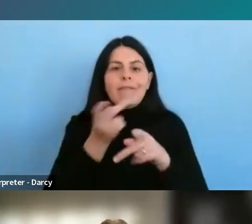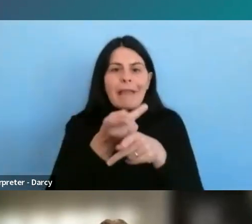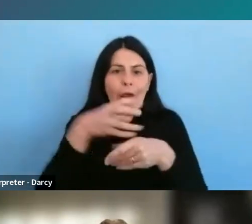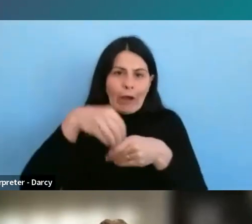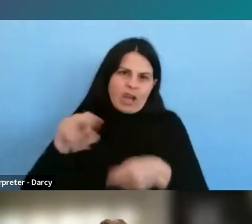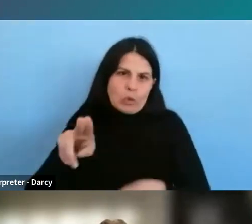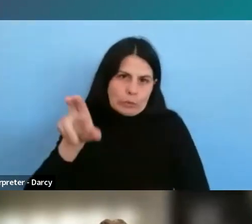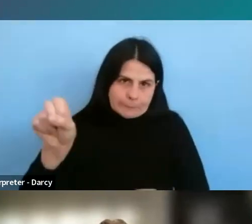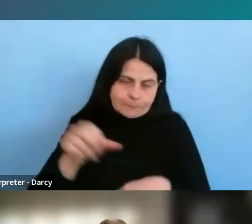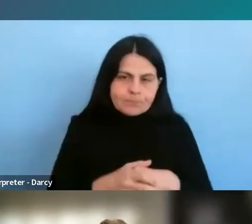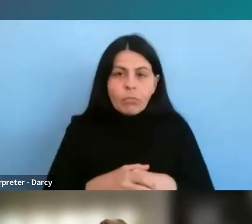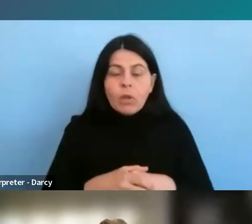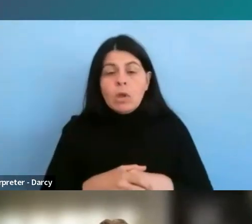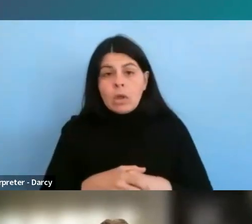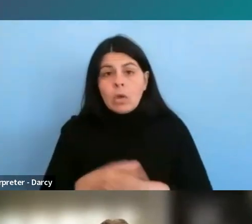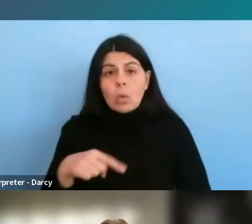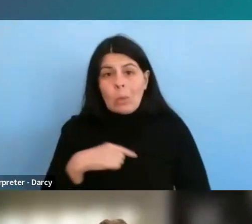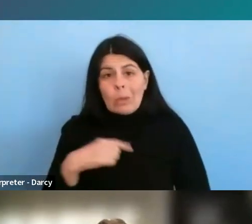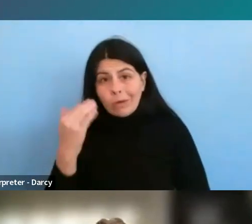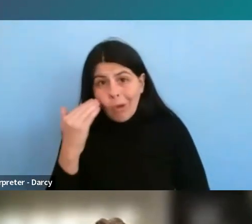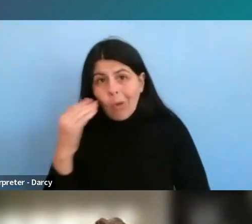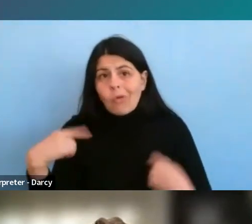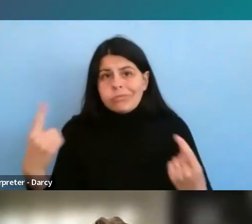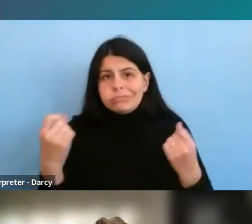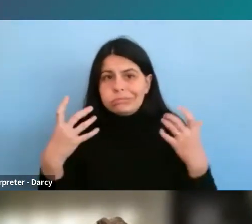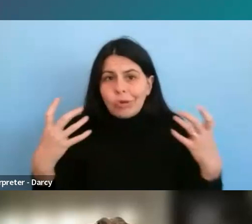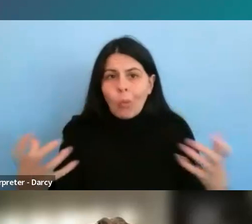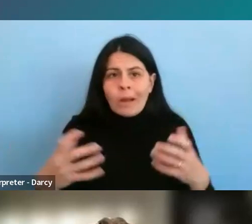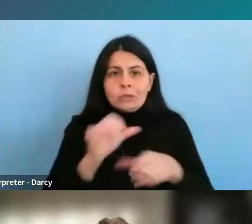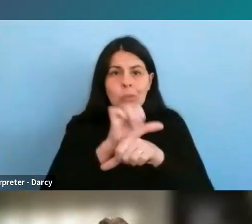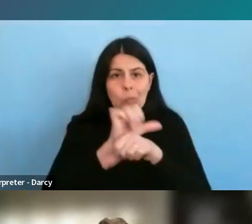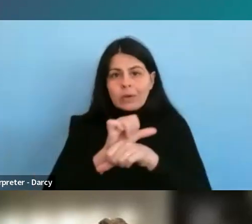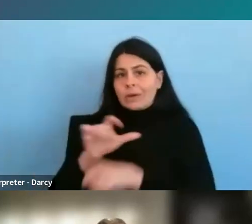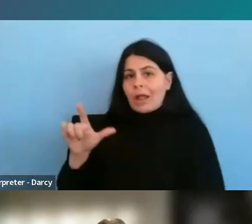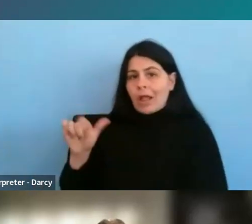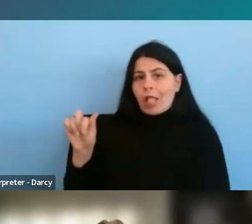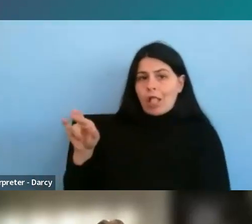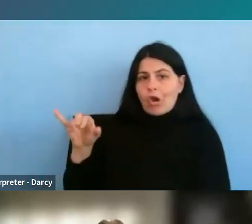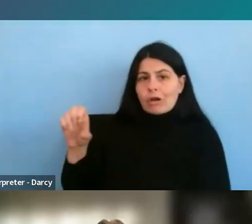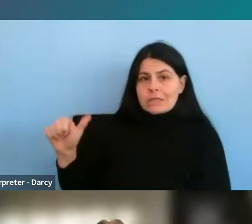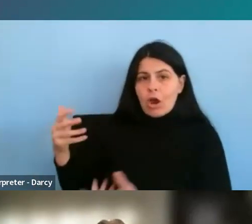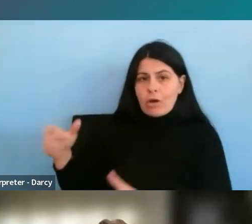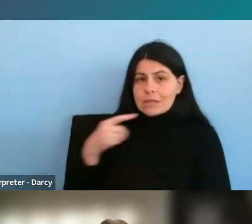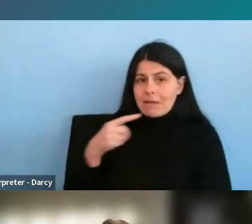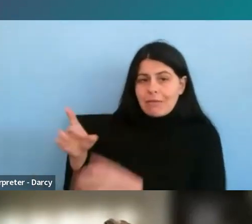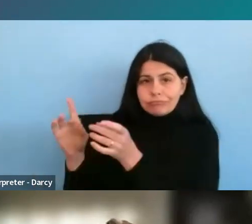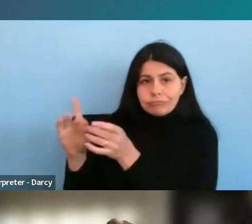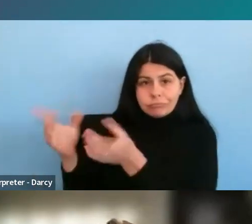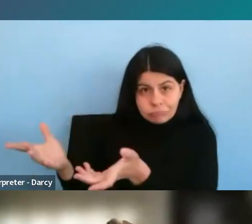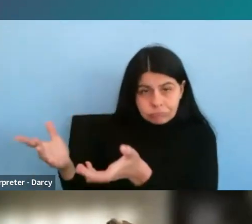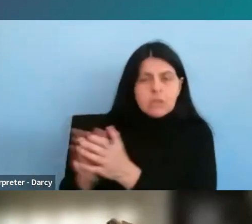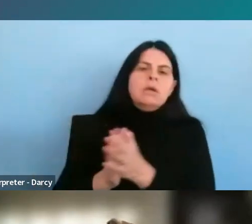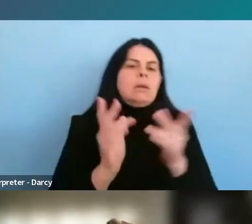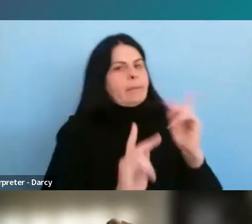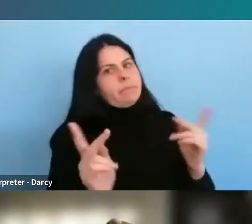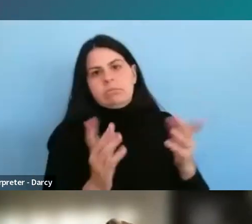Because the thing that we know from all of this work is that, as Larissa alluded to, people are really struggling. People are